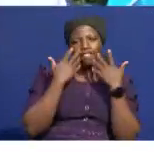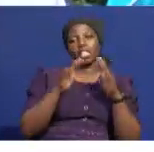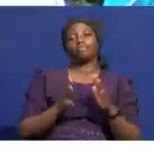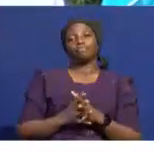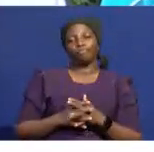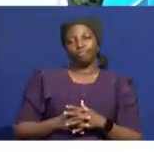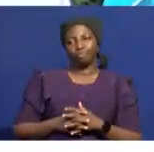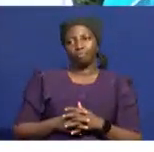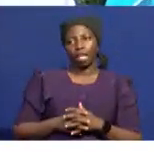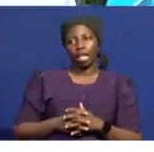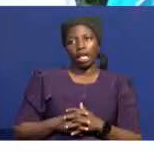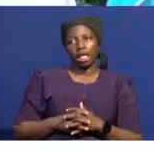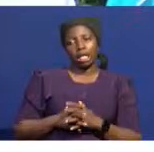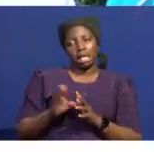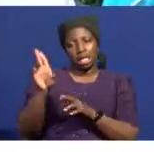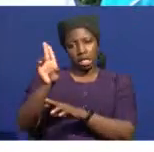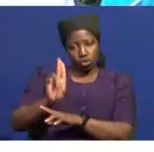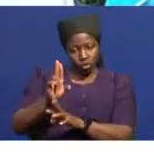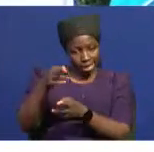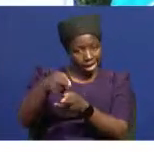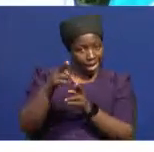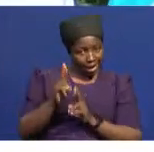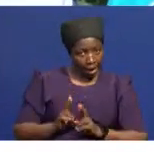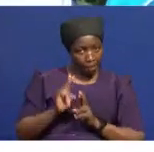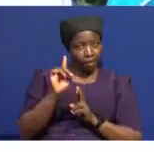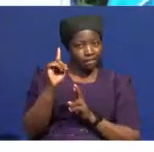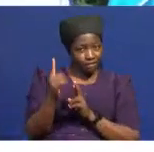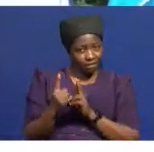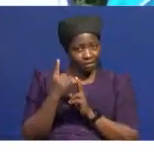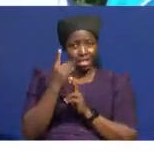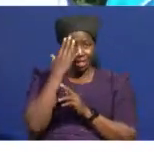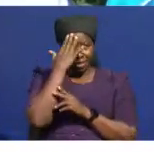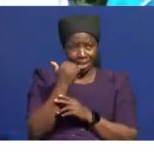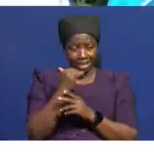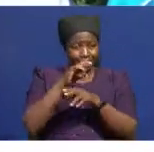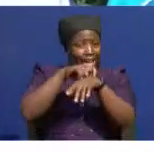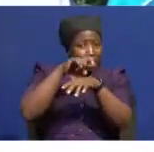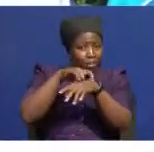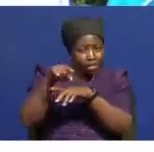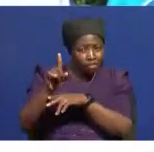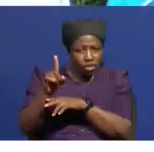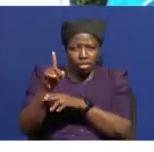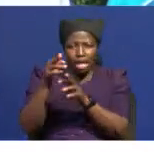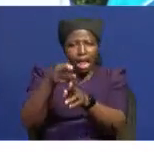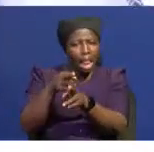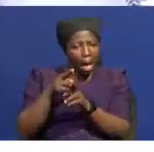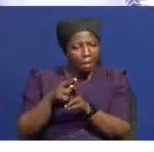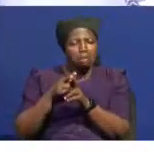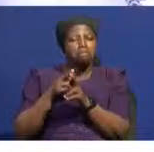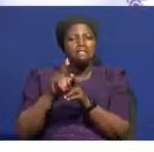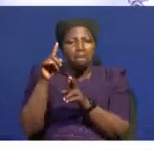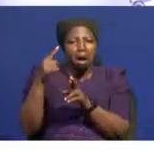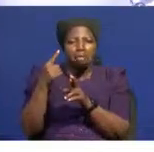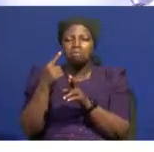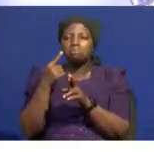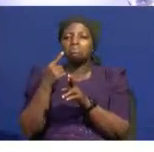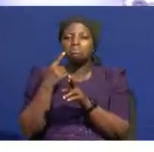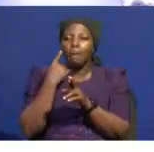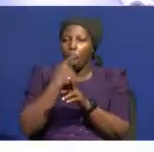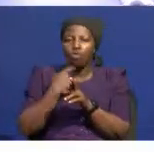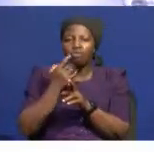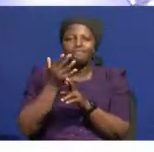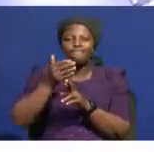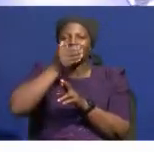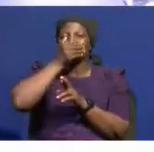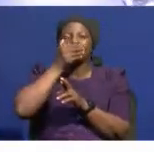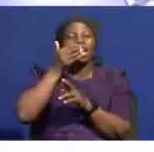Alimtumia njia ya raping. Alafu wakati alikuwa na mrep, alishika mdomo. Sasa vile alishika mdomo, mtoto